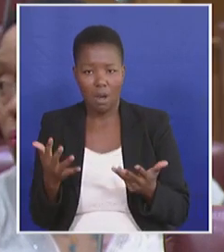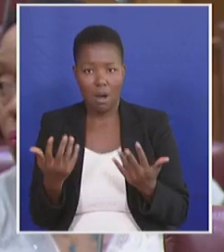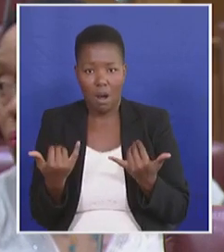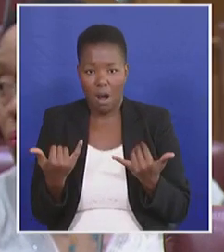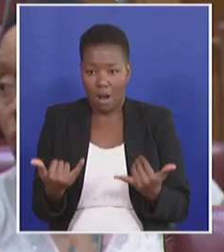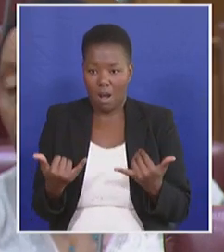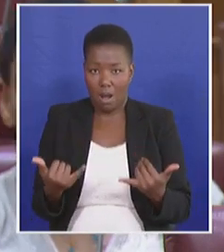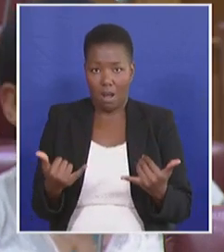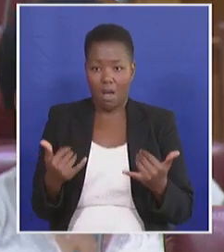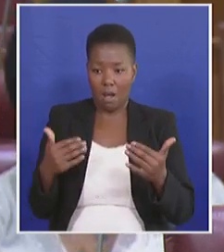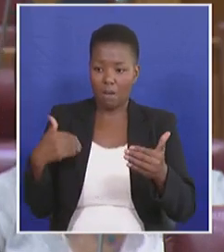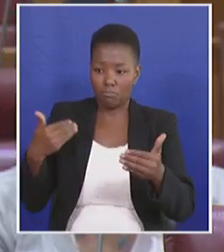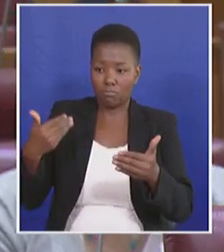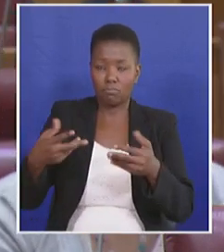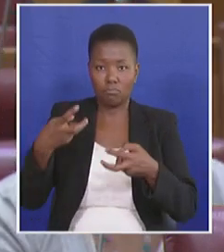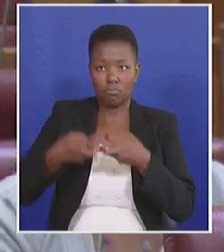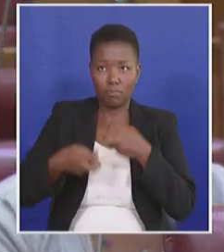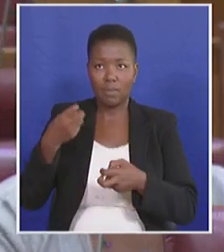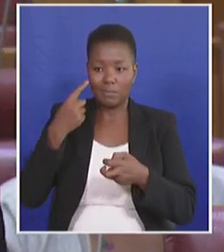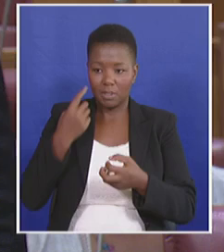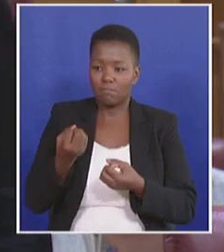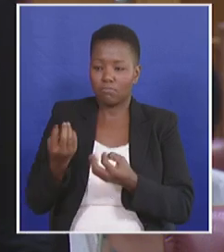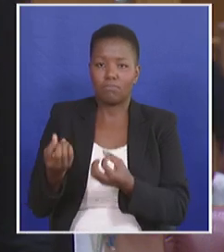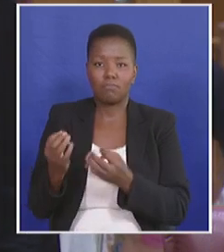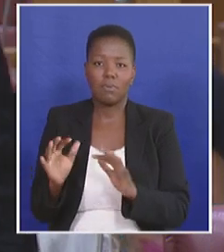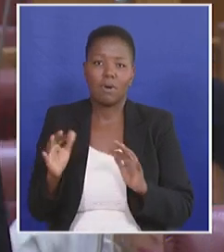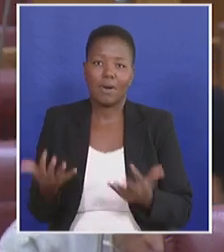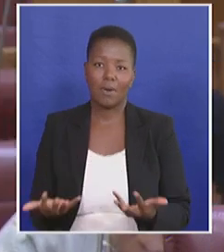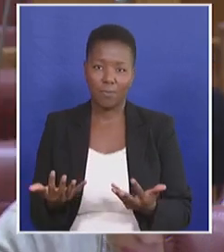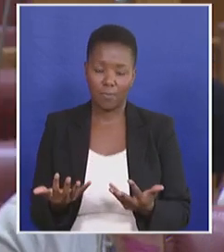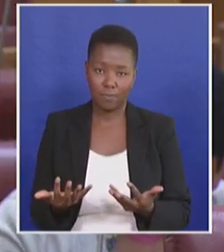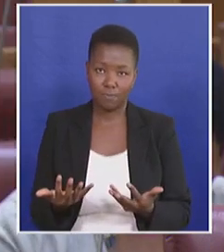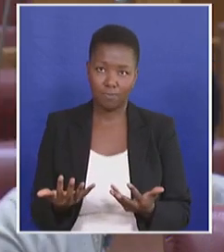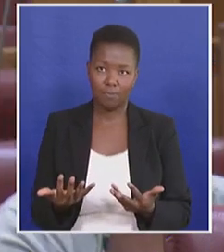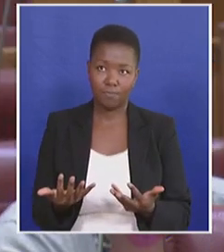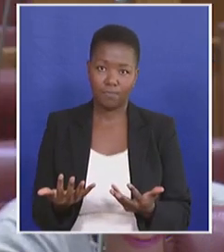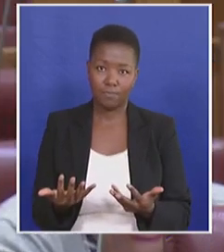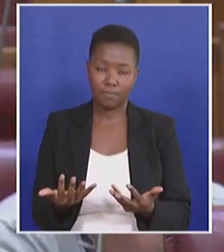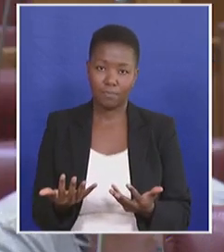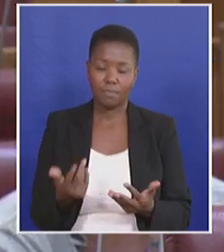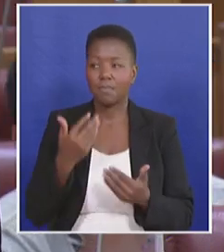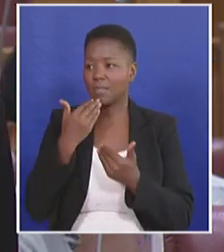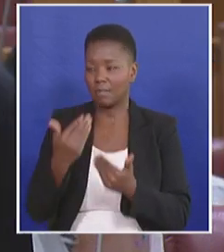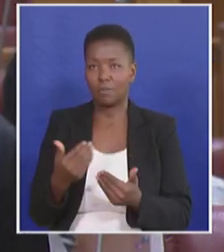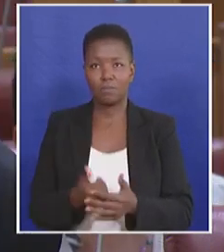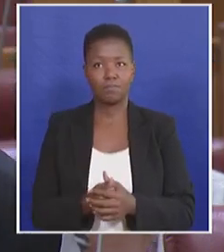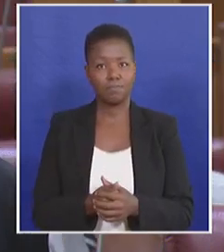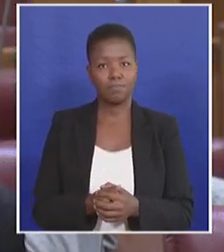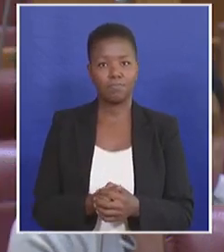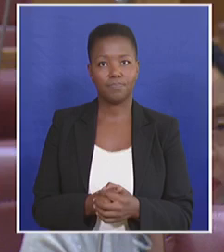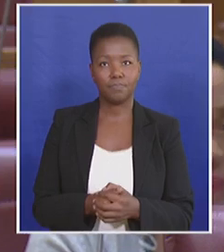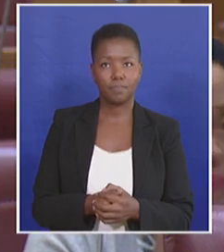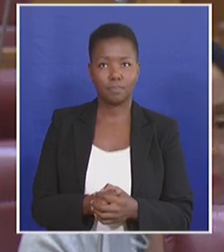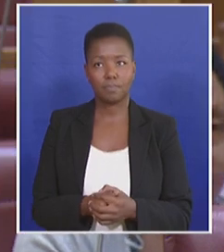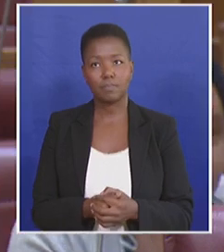upcoming sort of challenges and dynamics as and when the material conditions do change on the ground. Thank you very much, Chair. Thank